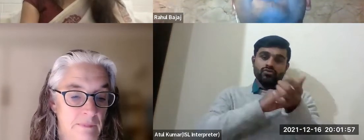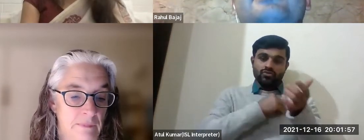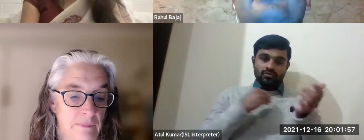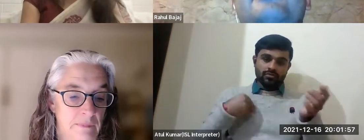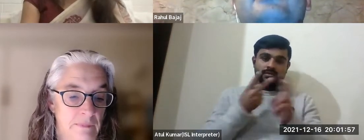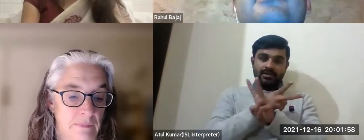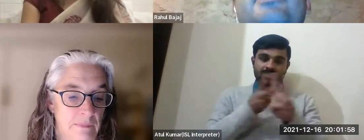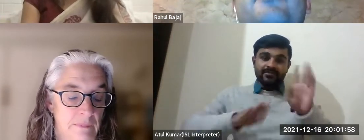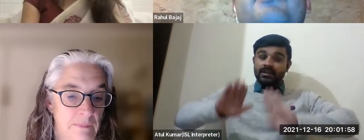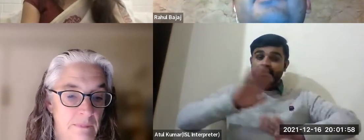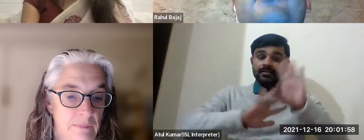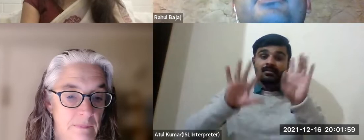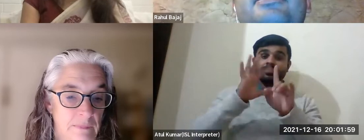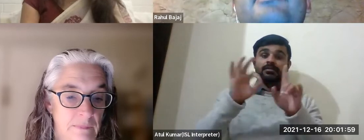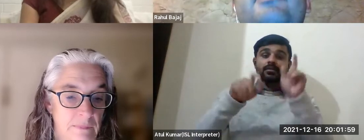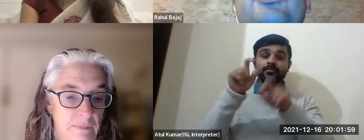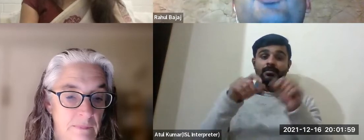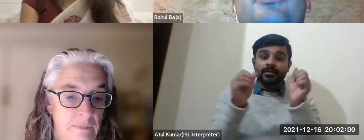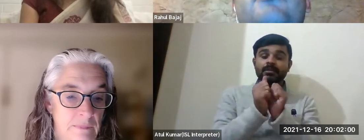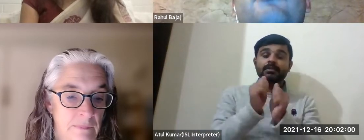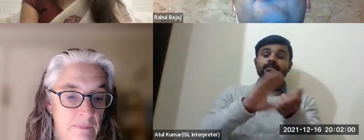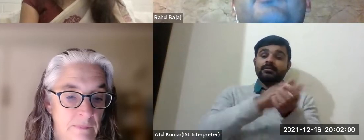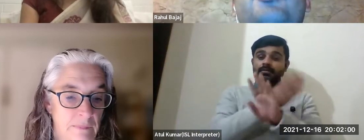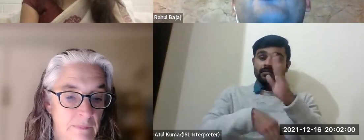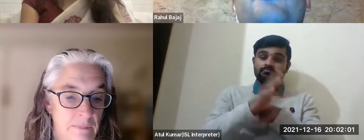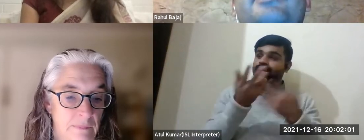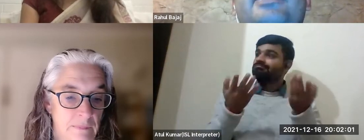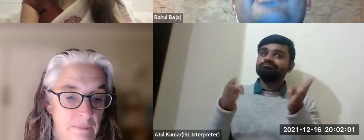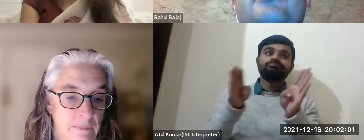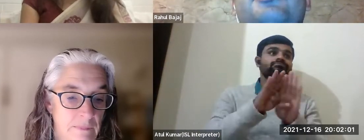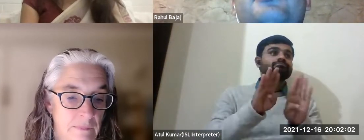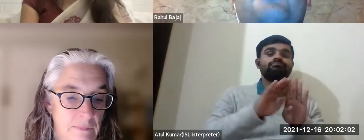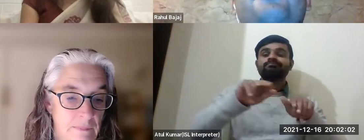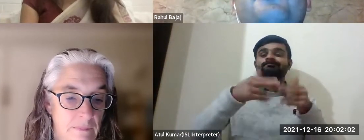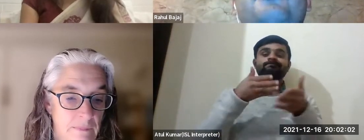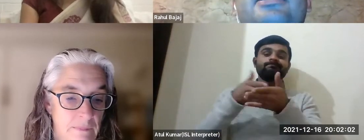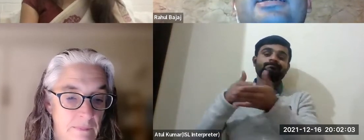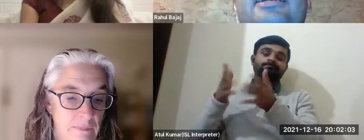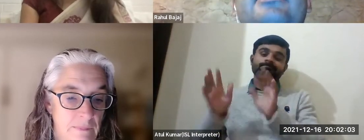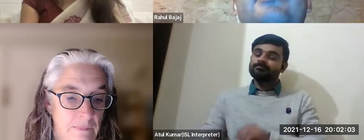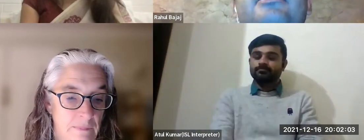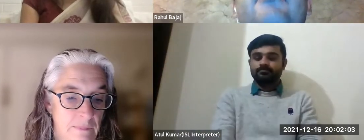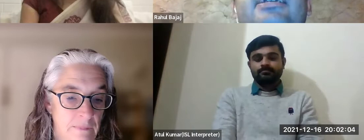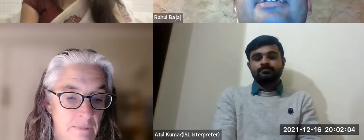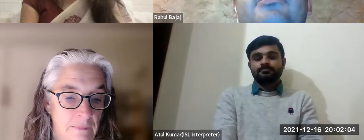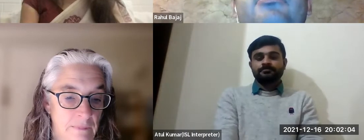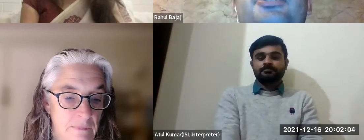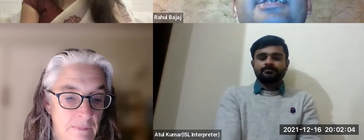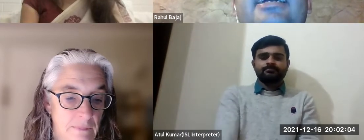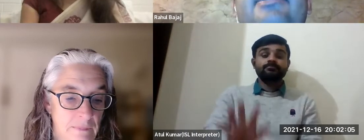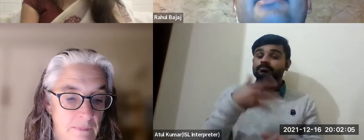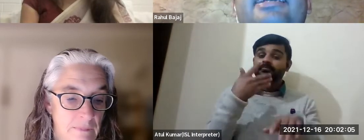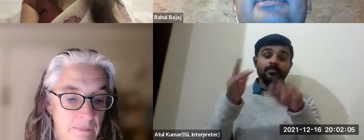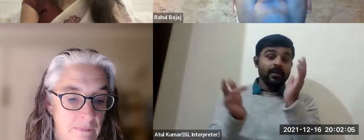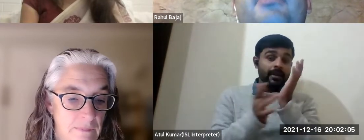these activities, people with disabilities remain shut out of by virtue of these barriers. And while